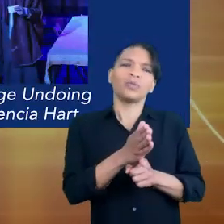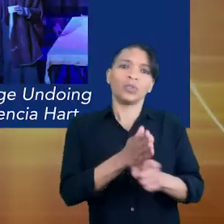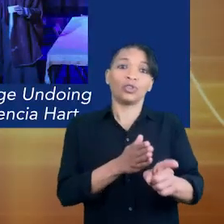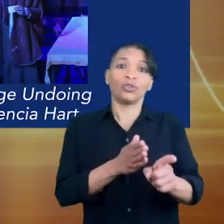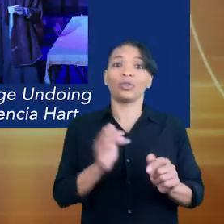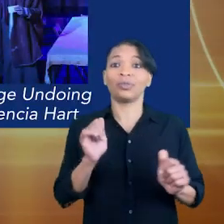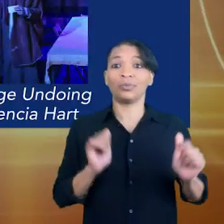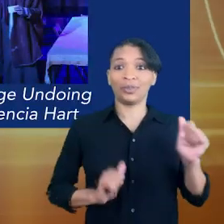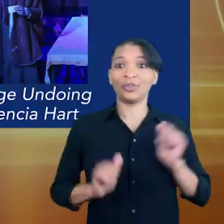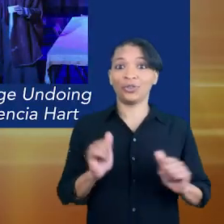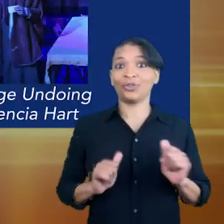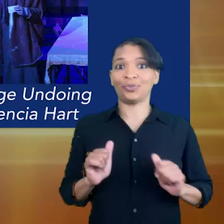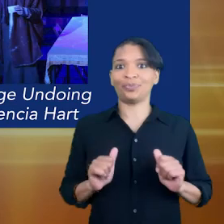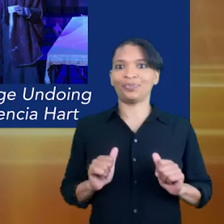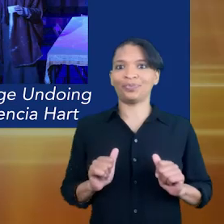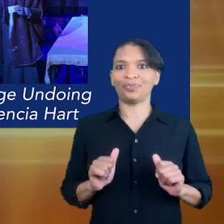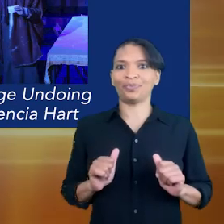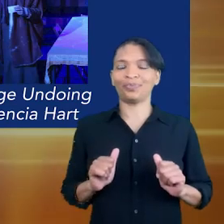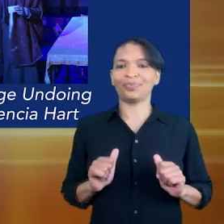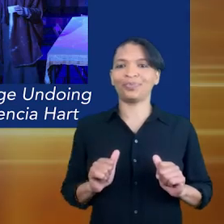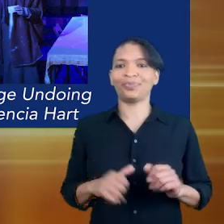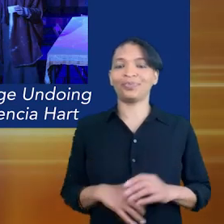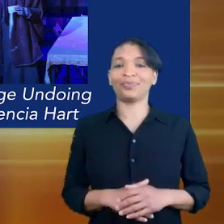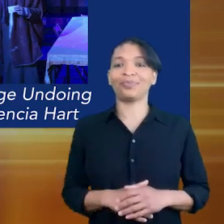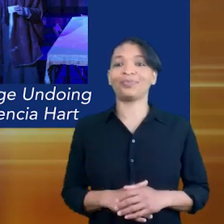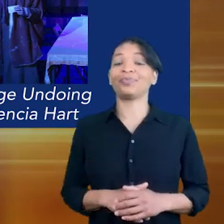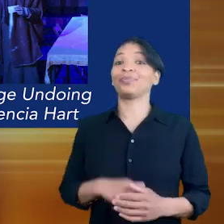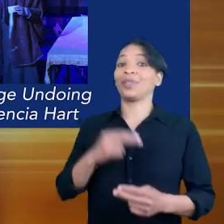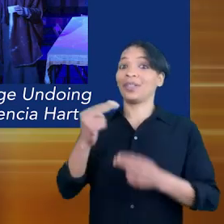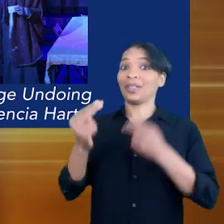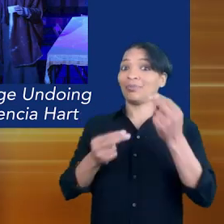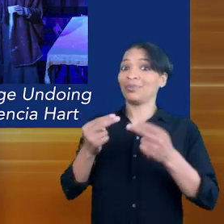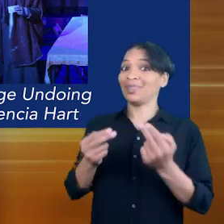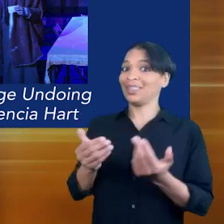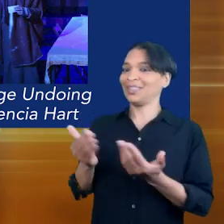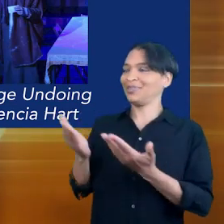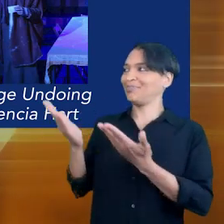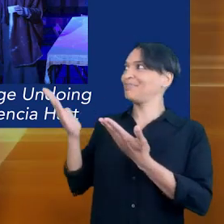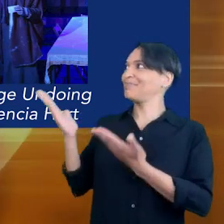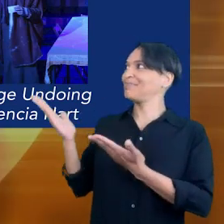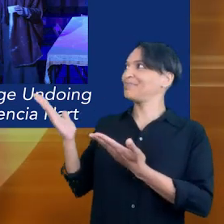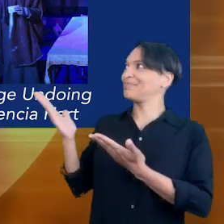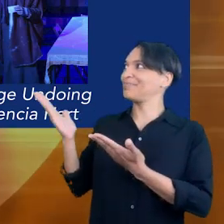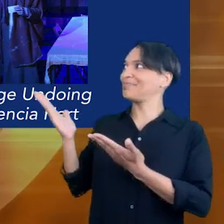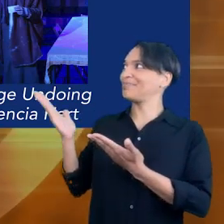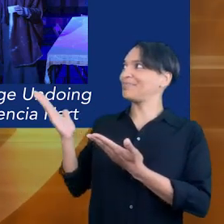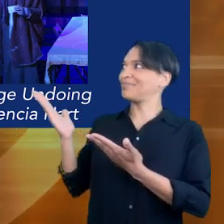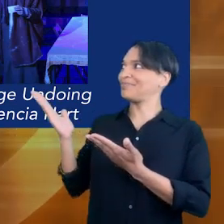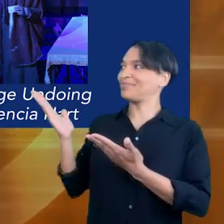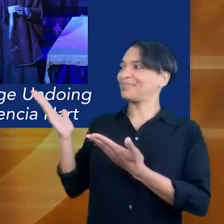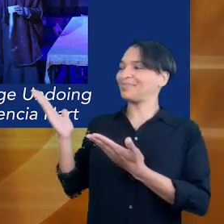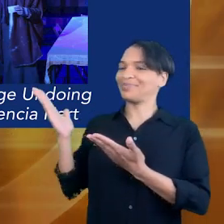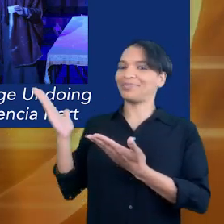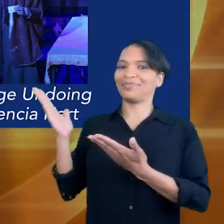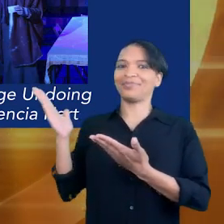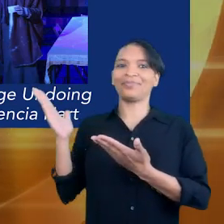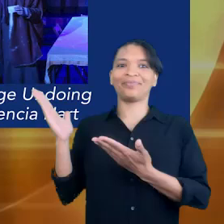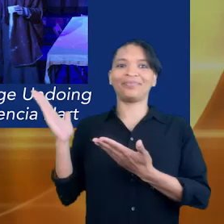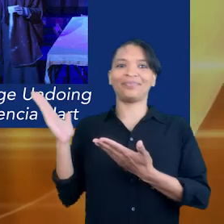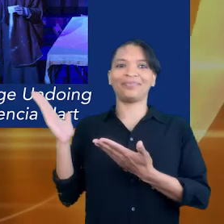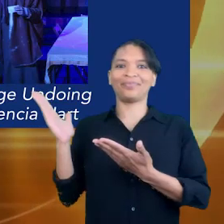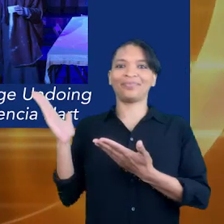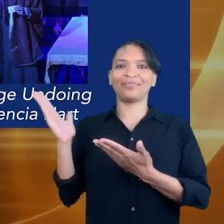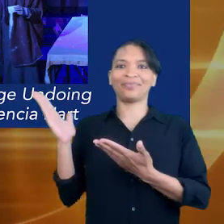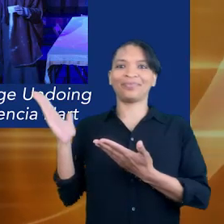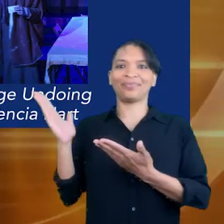nominees are The Return, Israeli Stage, The Stone, Arlequin Players Theater, The